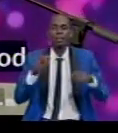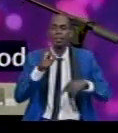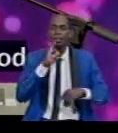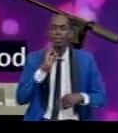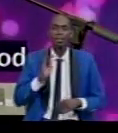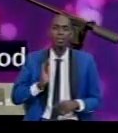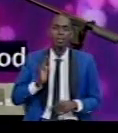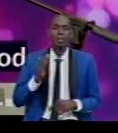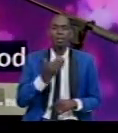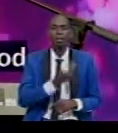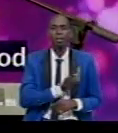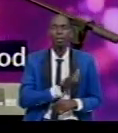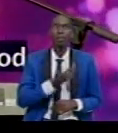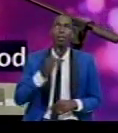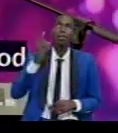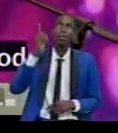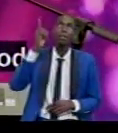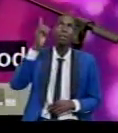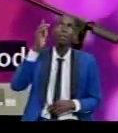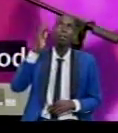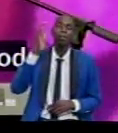great is our God.